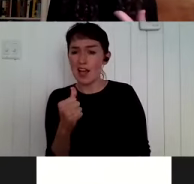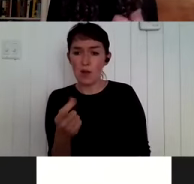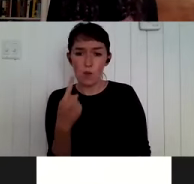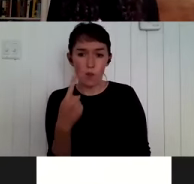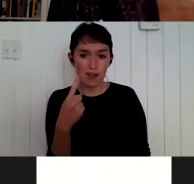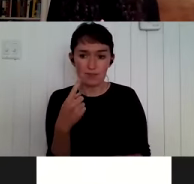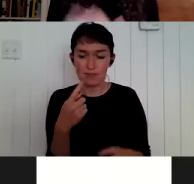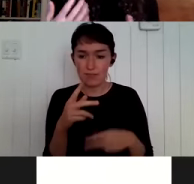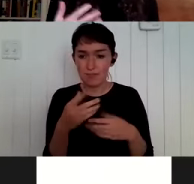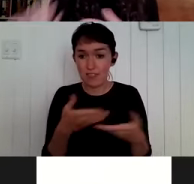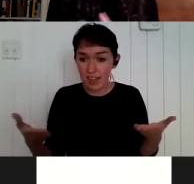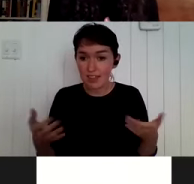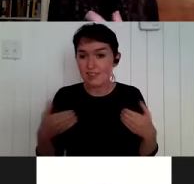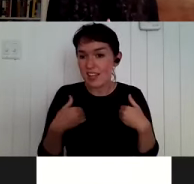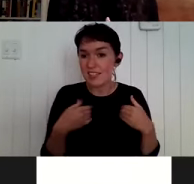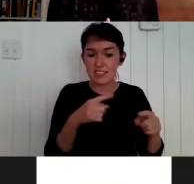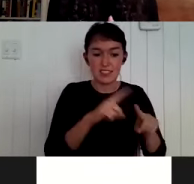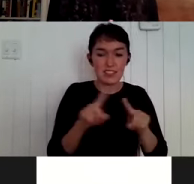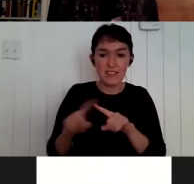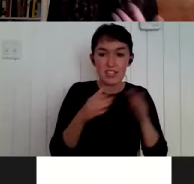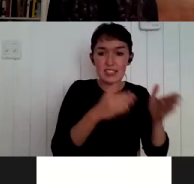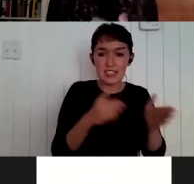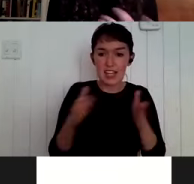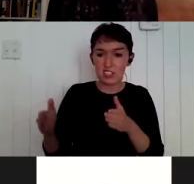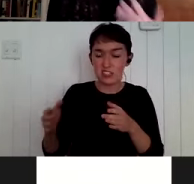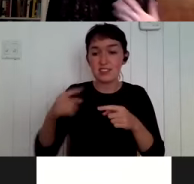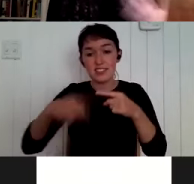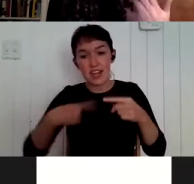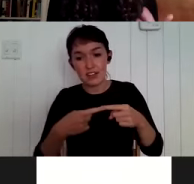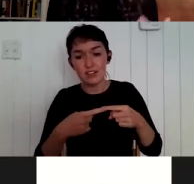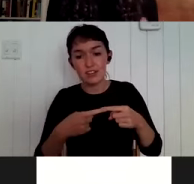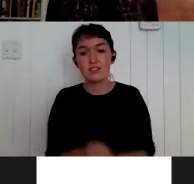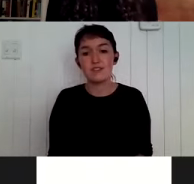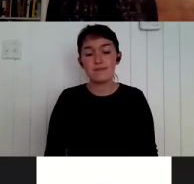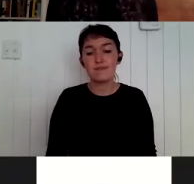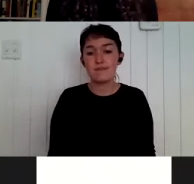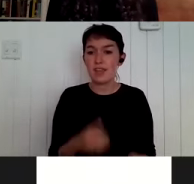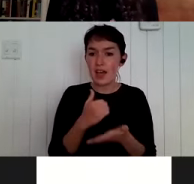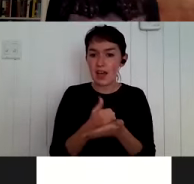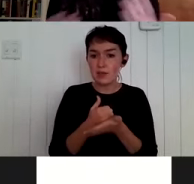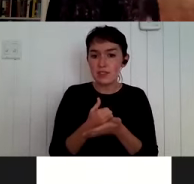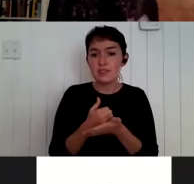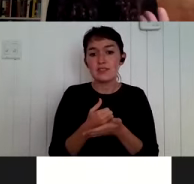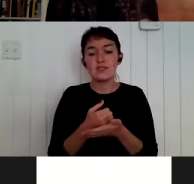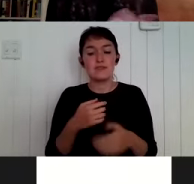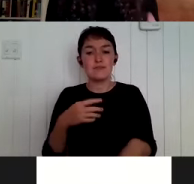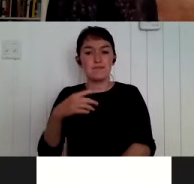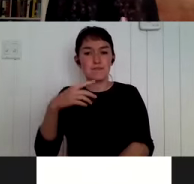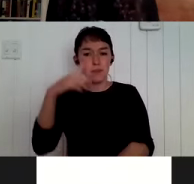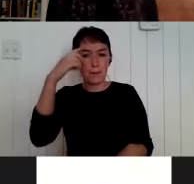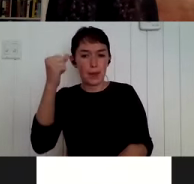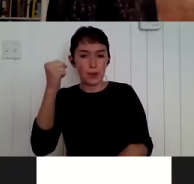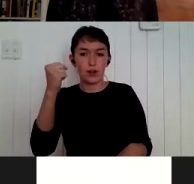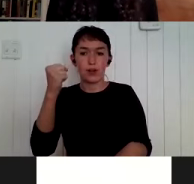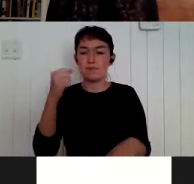and cycles, which seem to differentially contribute to our ability to remember different types of information. So that obviously leads